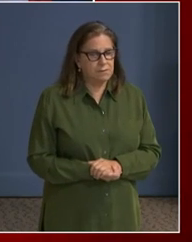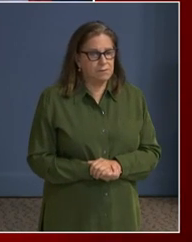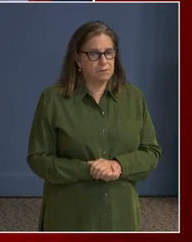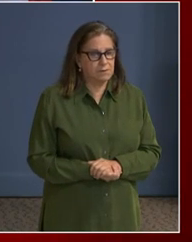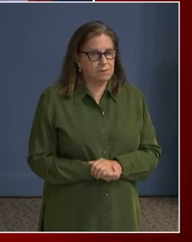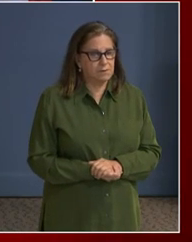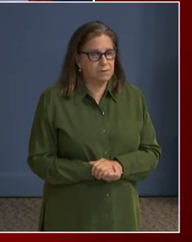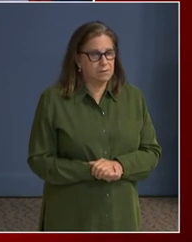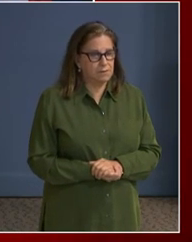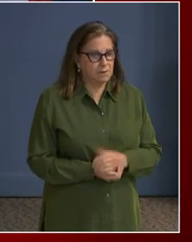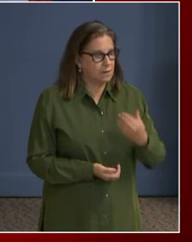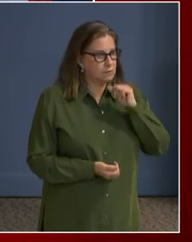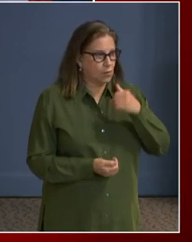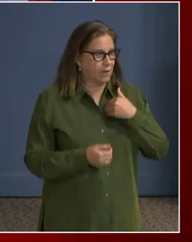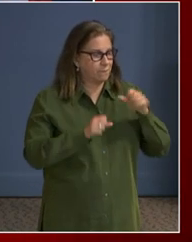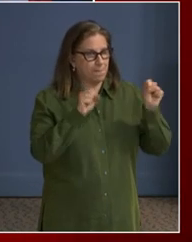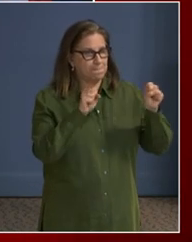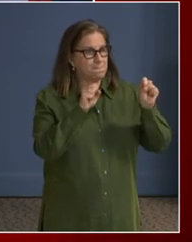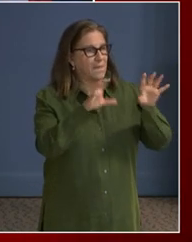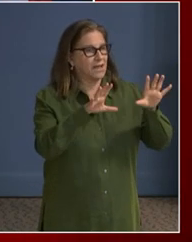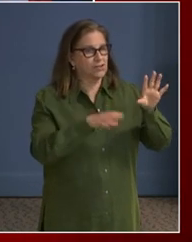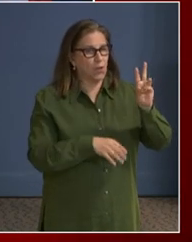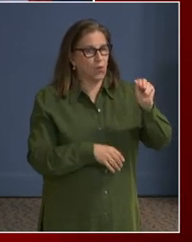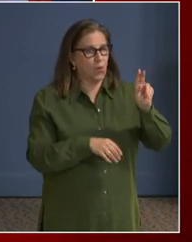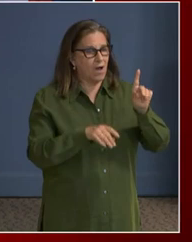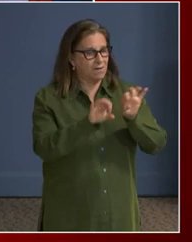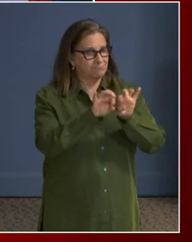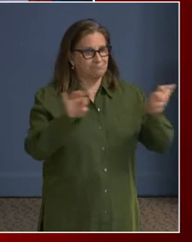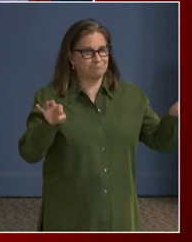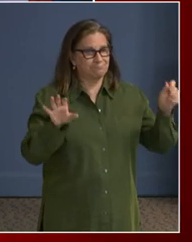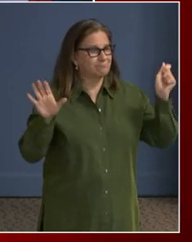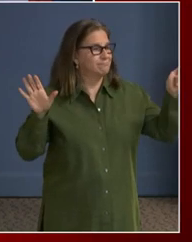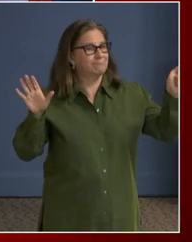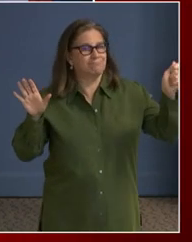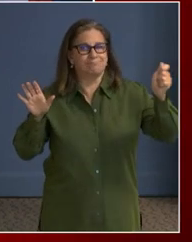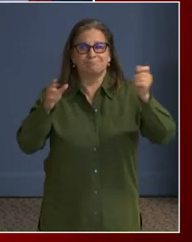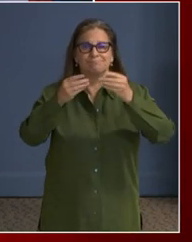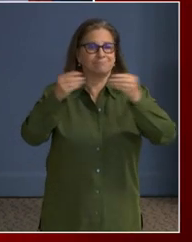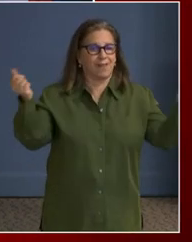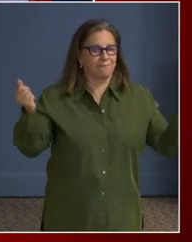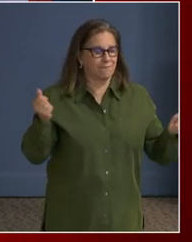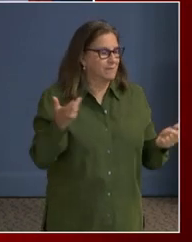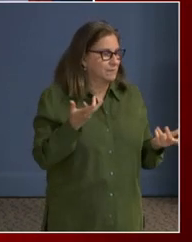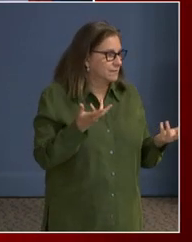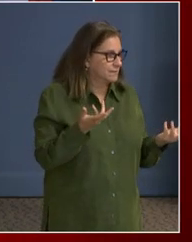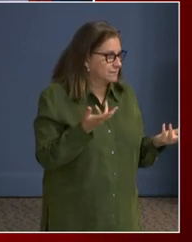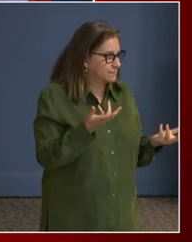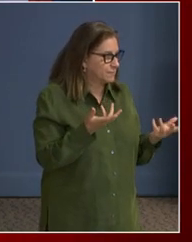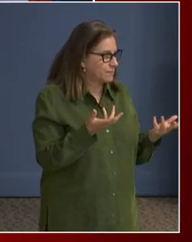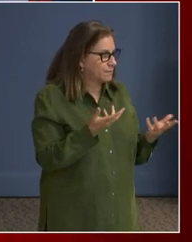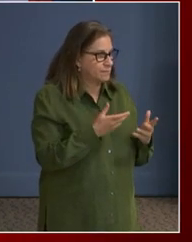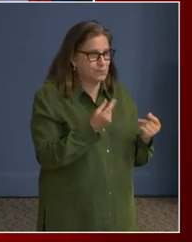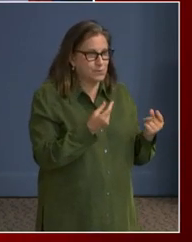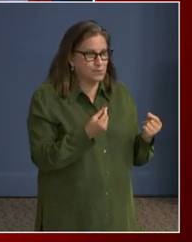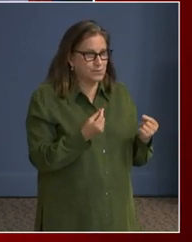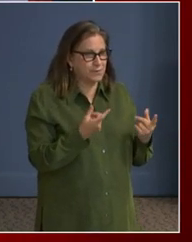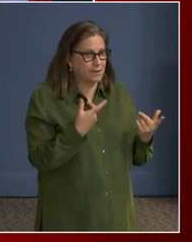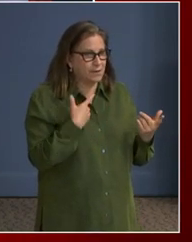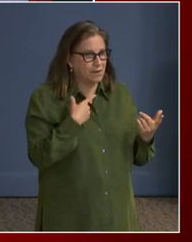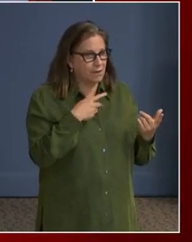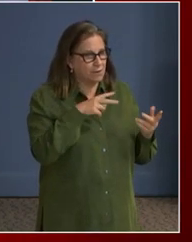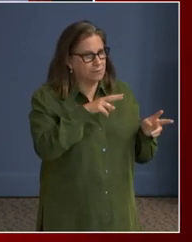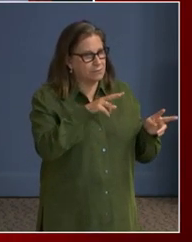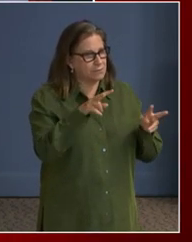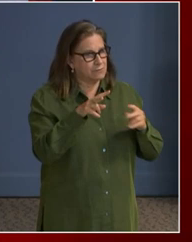this, but we definitely need to think about what we're doing right now because it's not working. And Chief, as you look around the country, it seems that this is